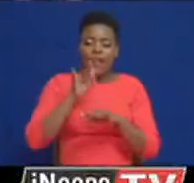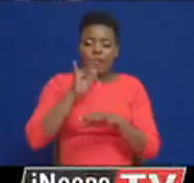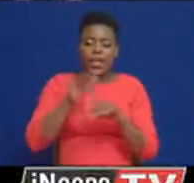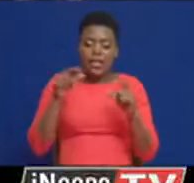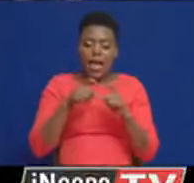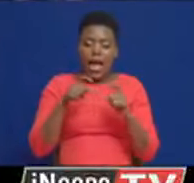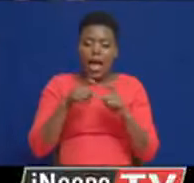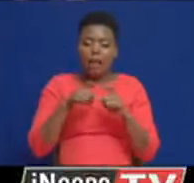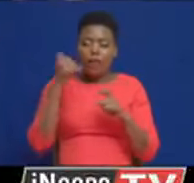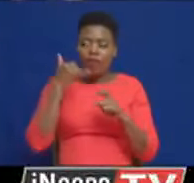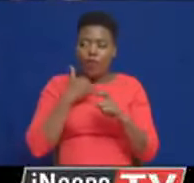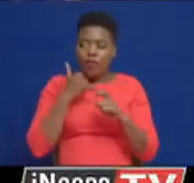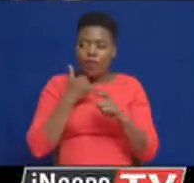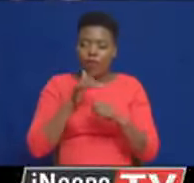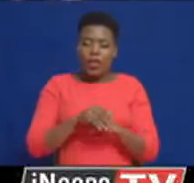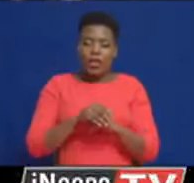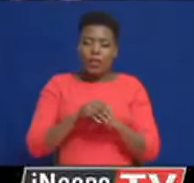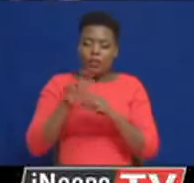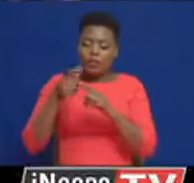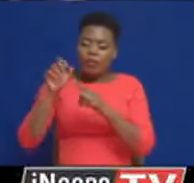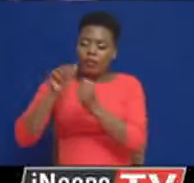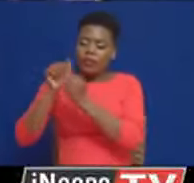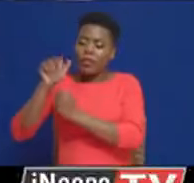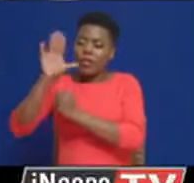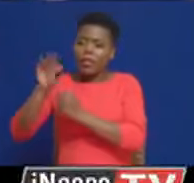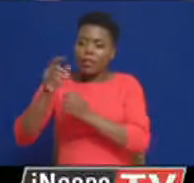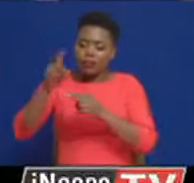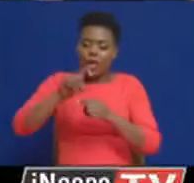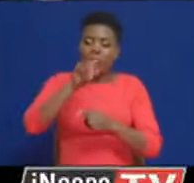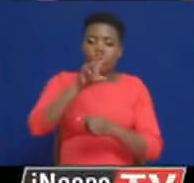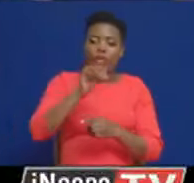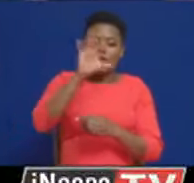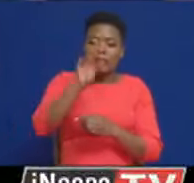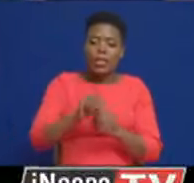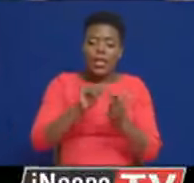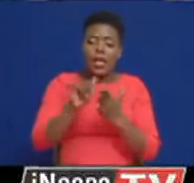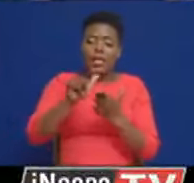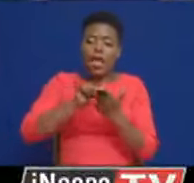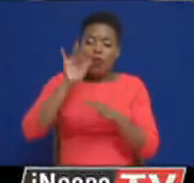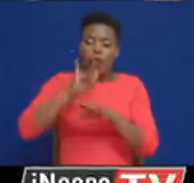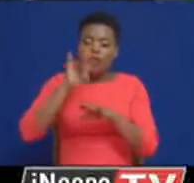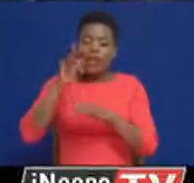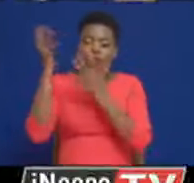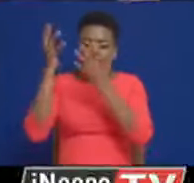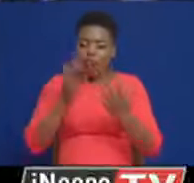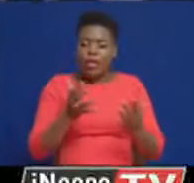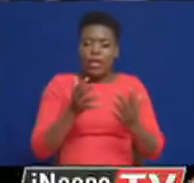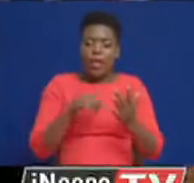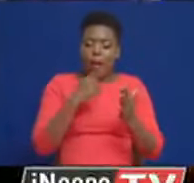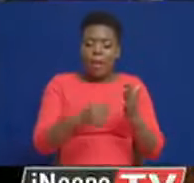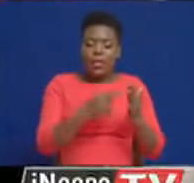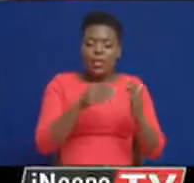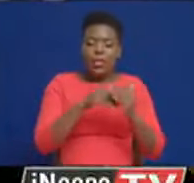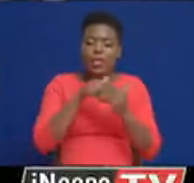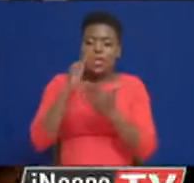from 2.5% to 3%, you know, that has a knock-on effect on the cost of imported machinery in our